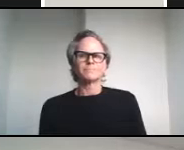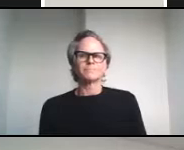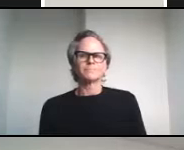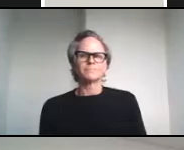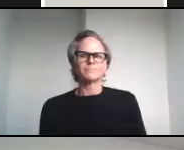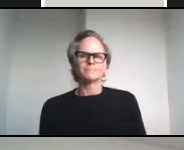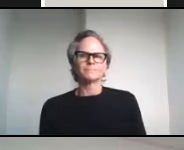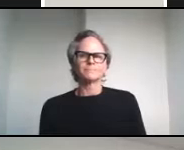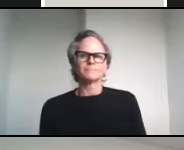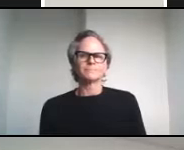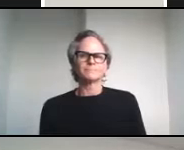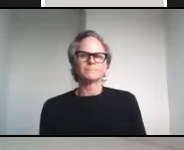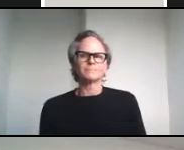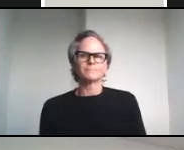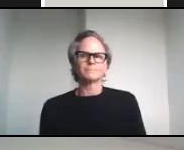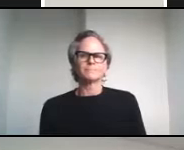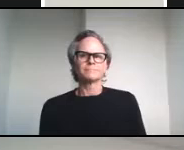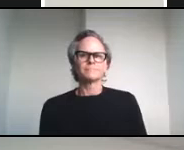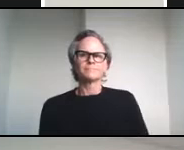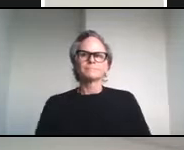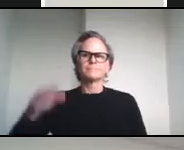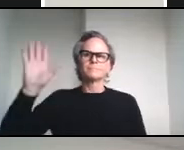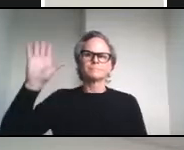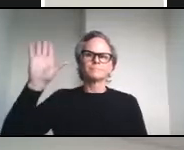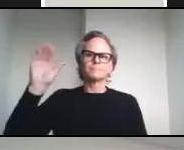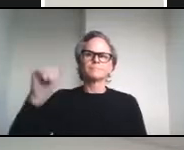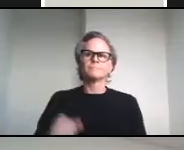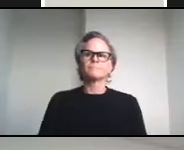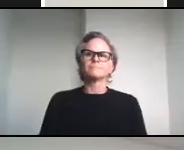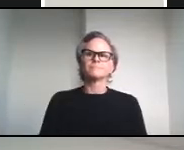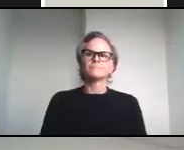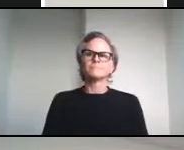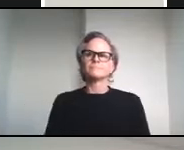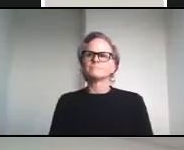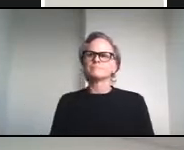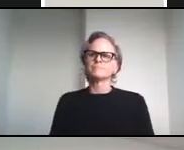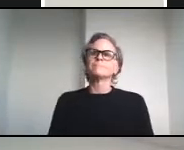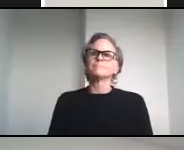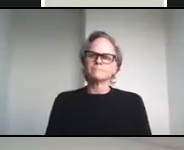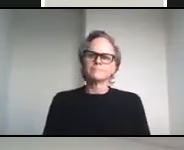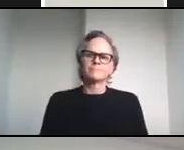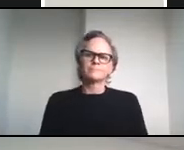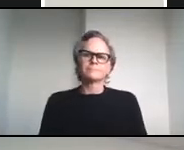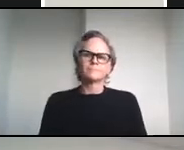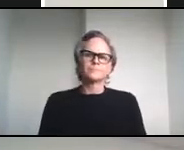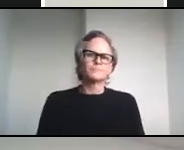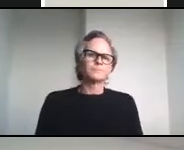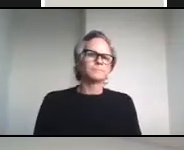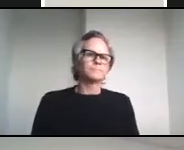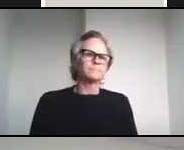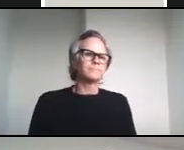our architect, which includes Steve Johnson, Jim Favreau, and Kevin Garrity. On March